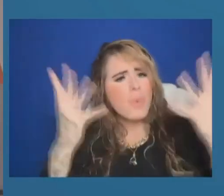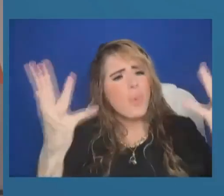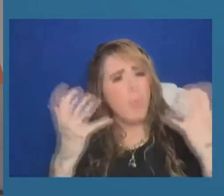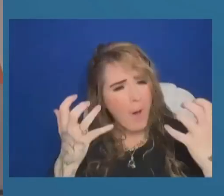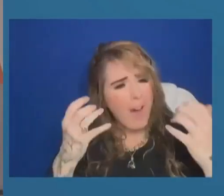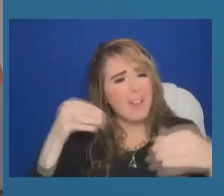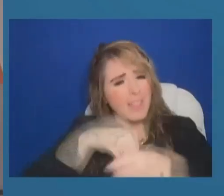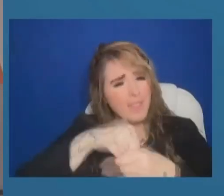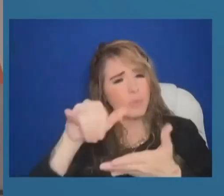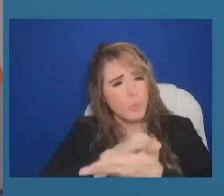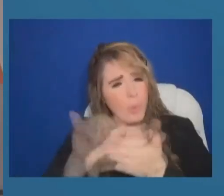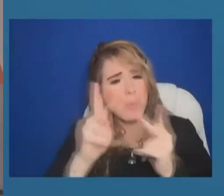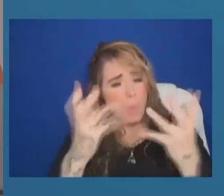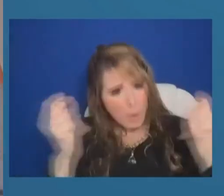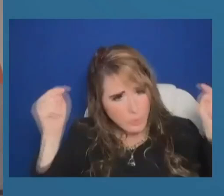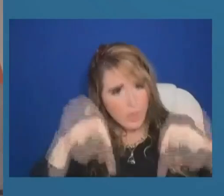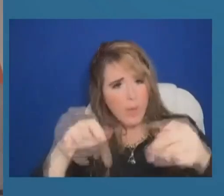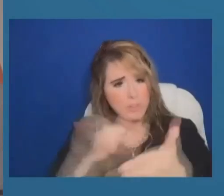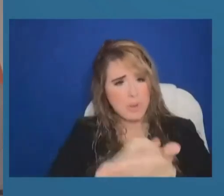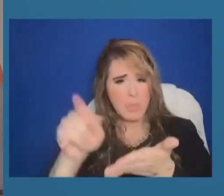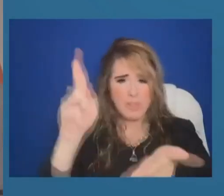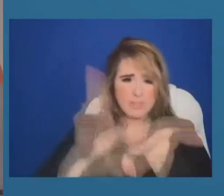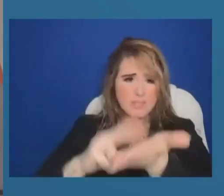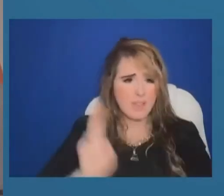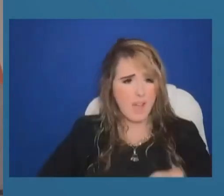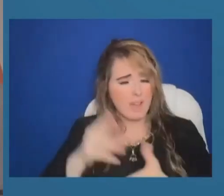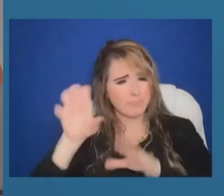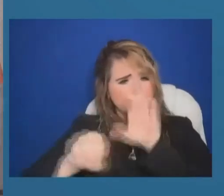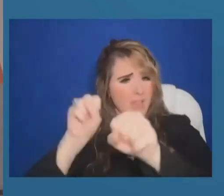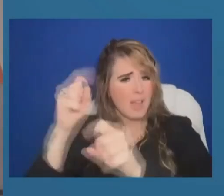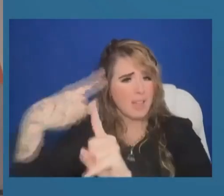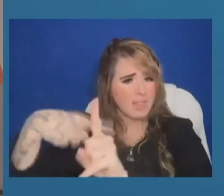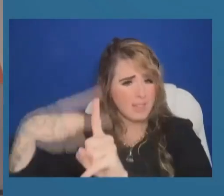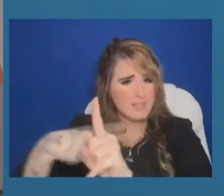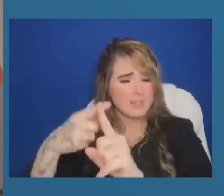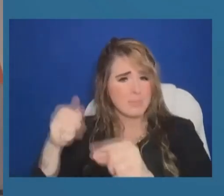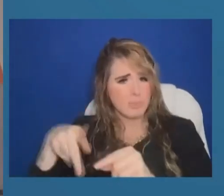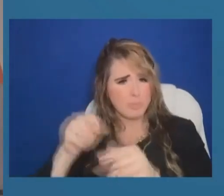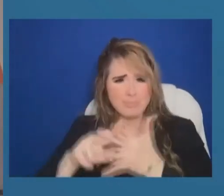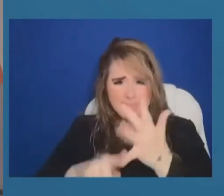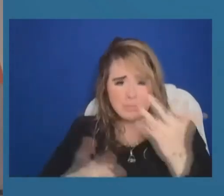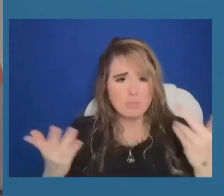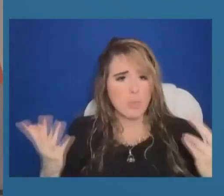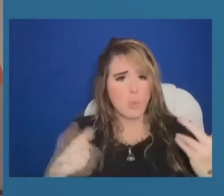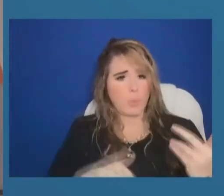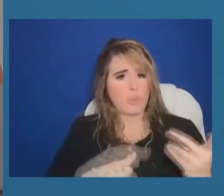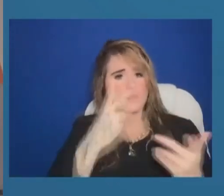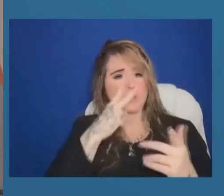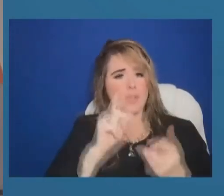want to come to New York, and they're signing leases. New Yorkers are seeing the difference. As the governor alluded to,